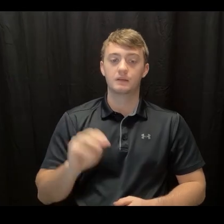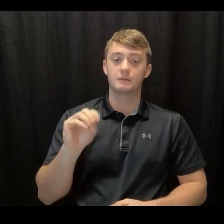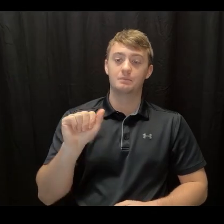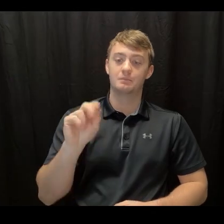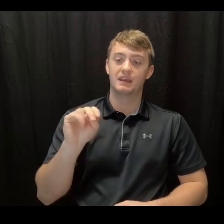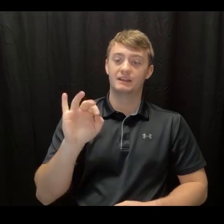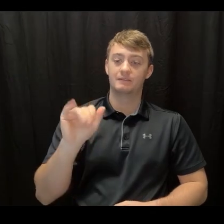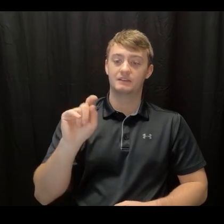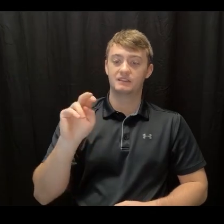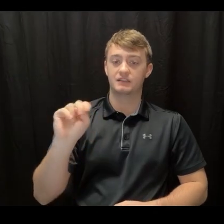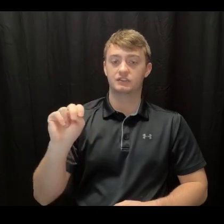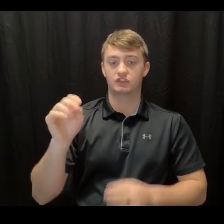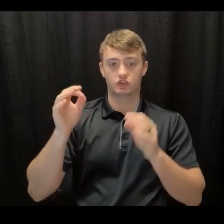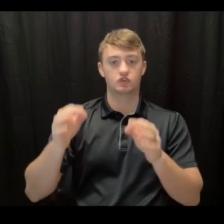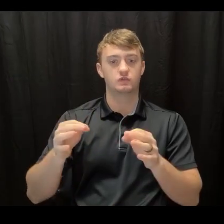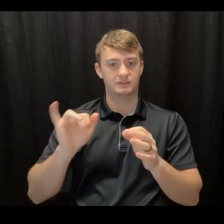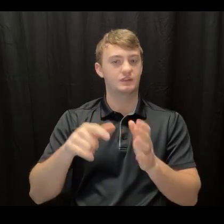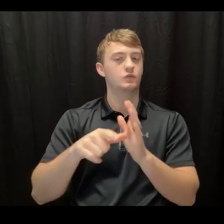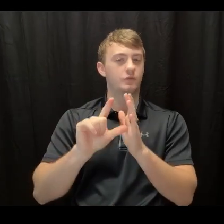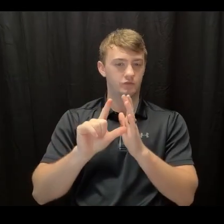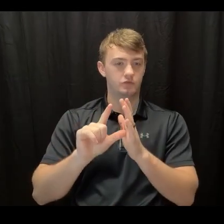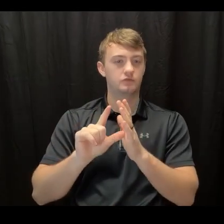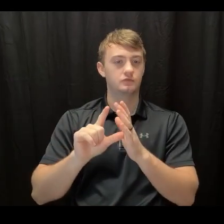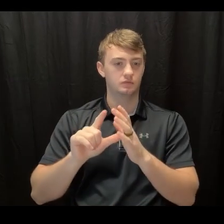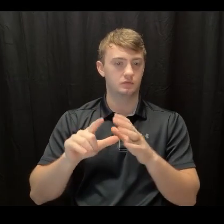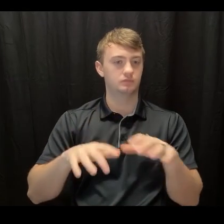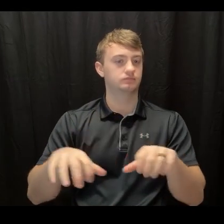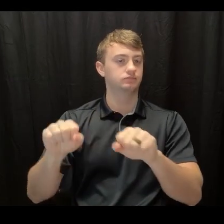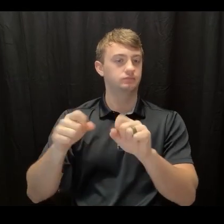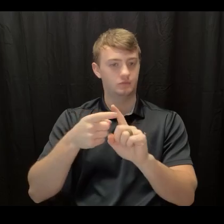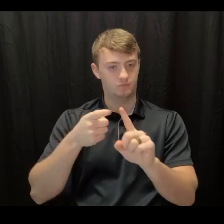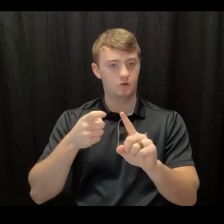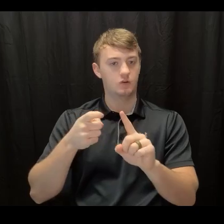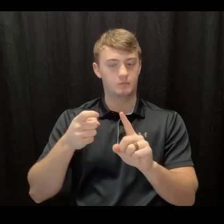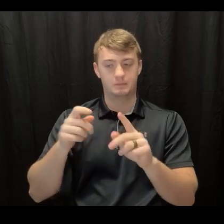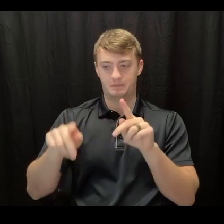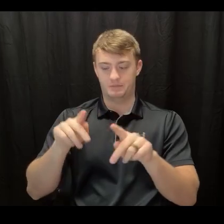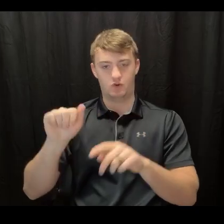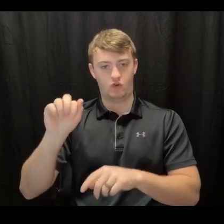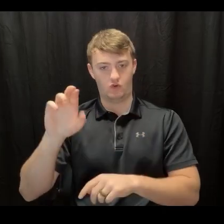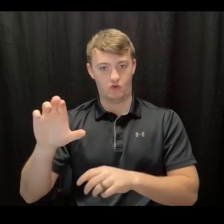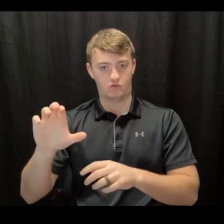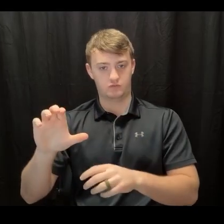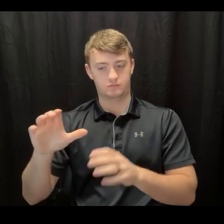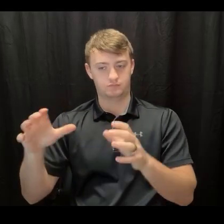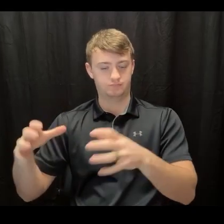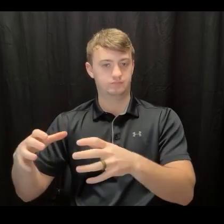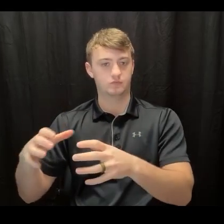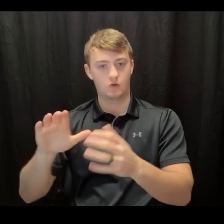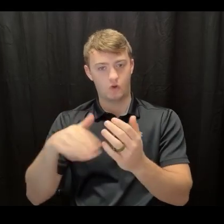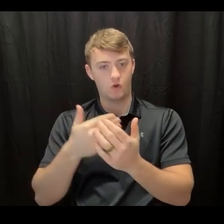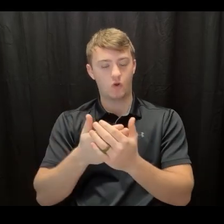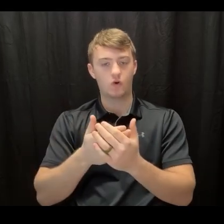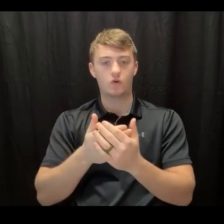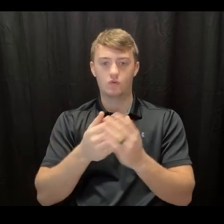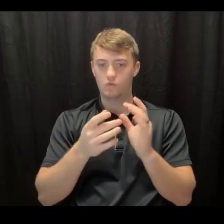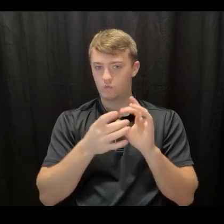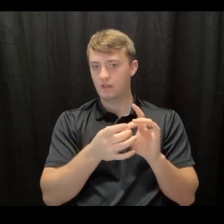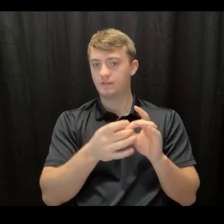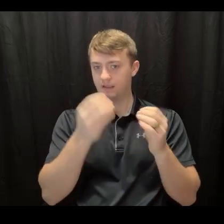A manifestation determination is a review conducted by relevant members of the ARC. During this review, all relevant information